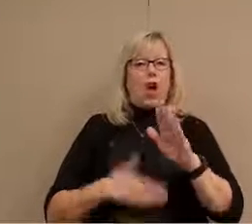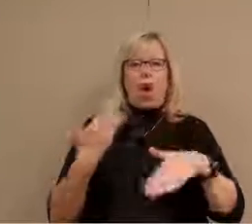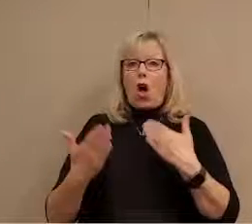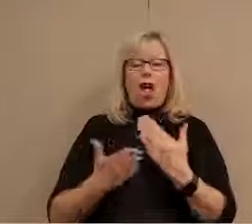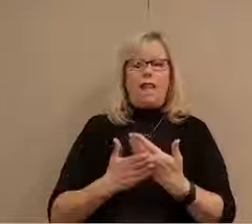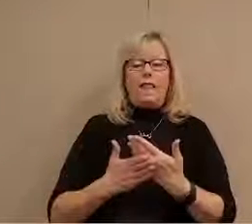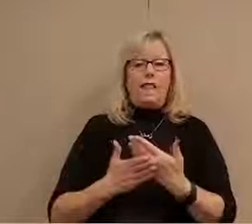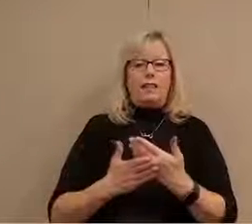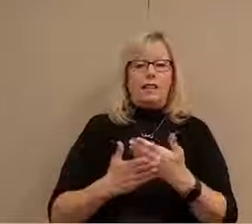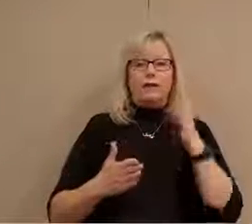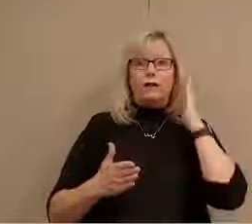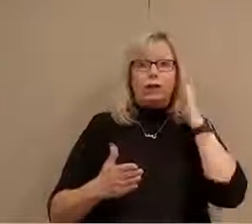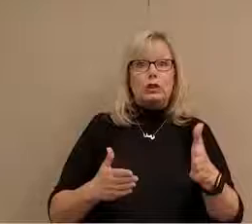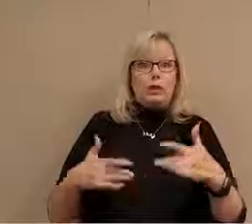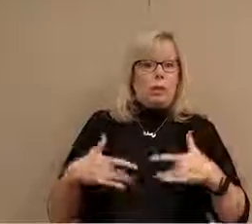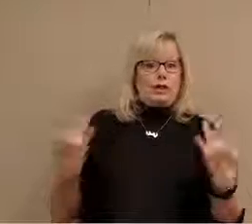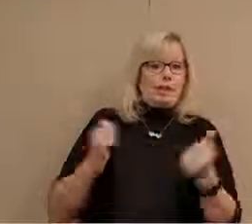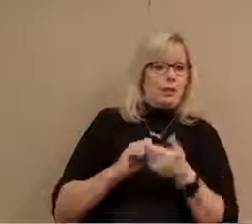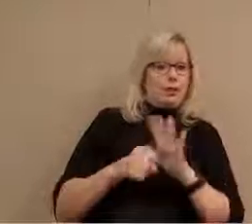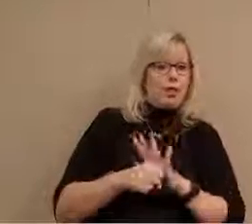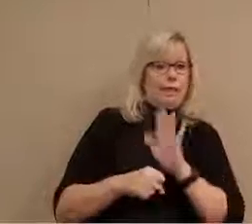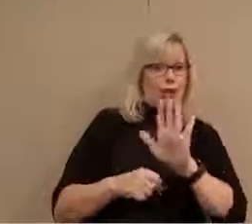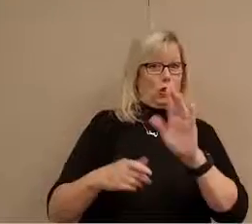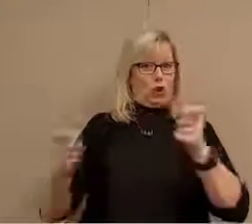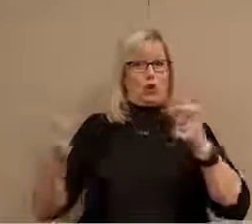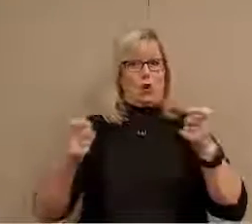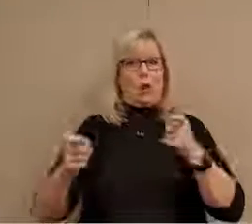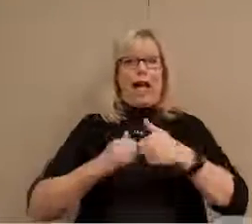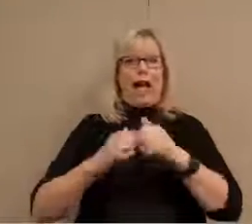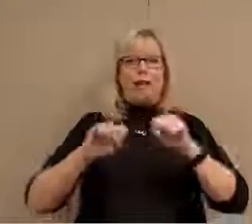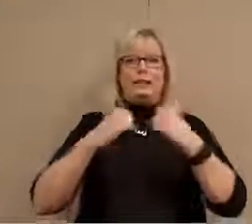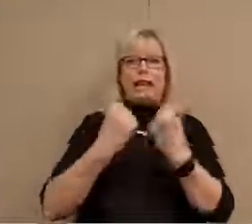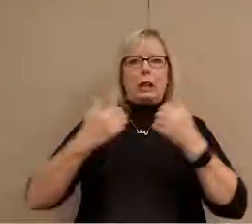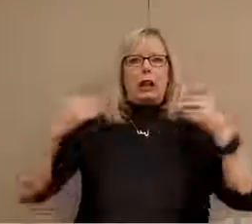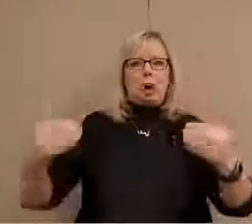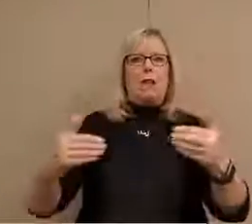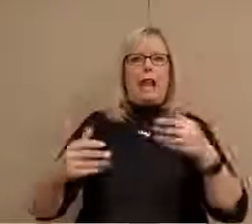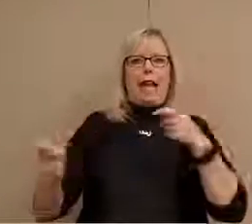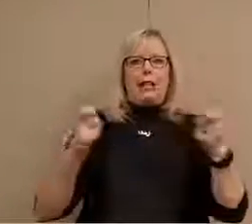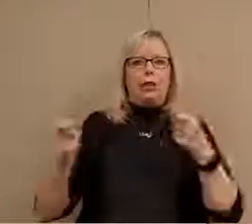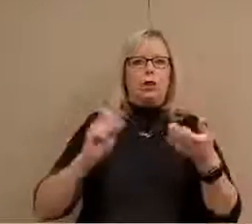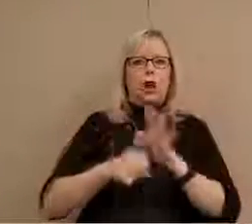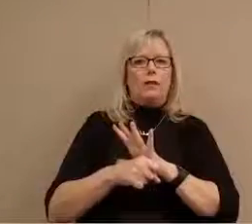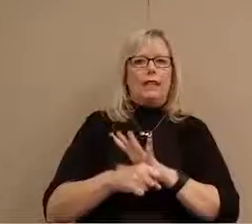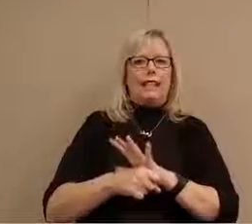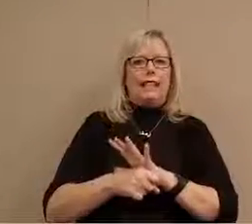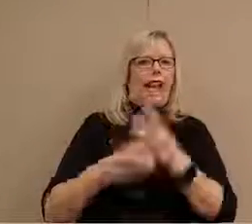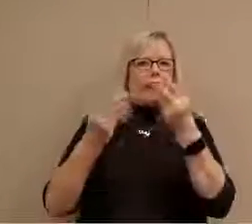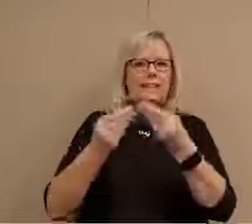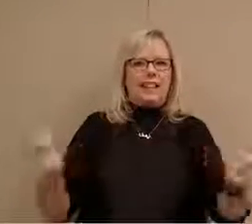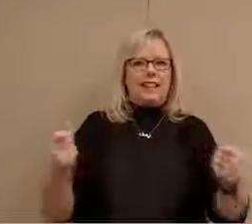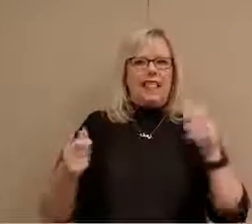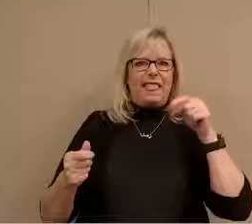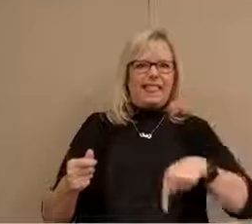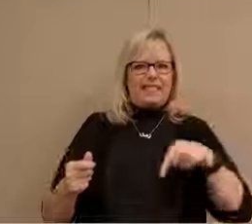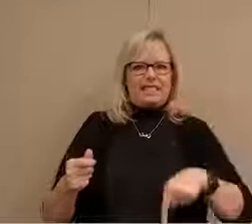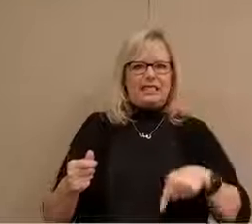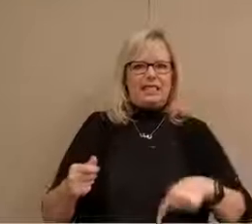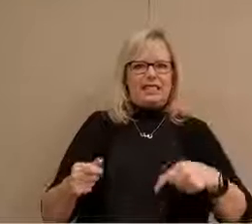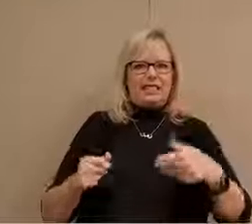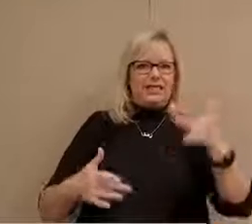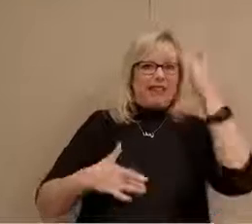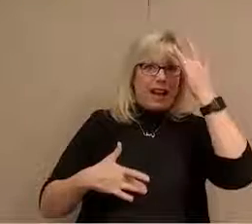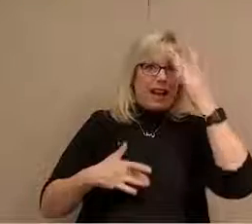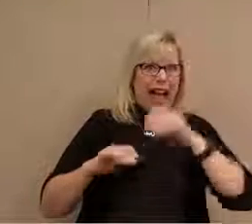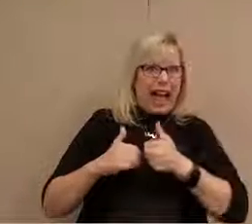in your hands. The fate of how society moves forward with COVID and actually getting rid of this